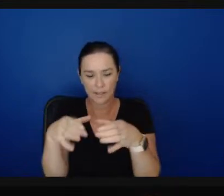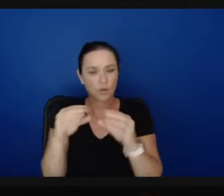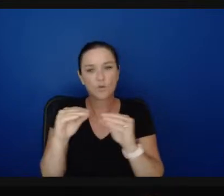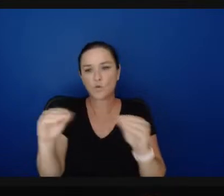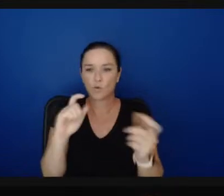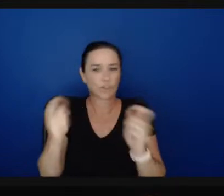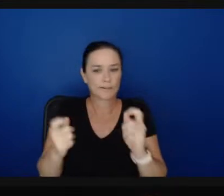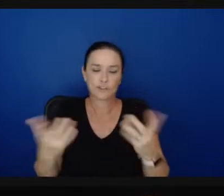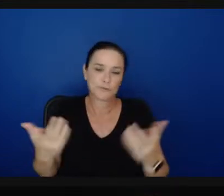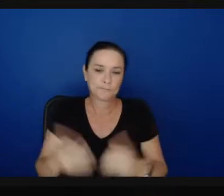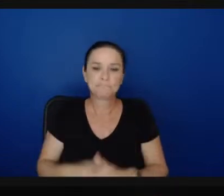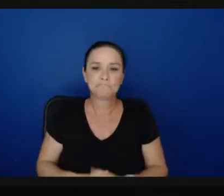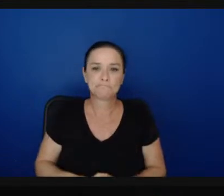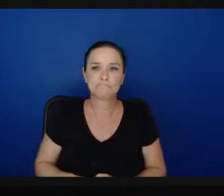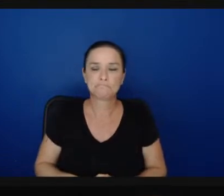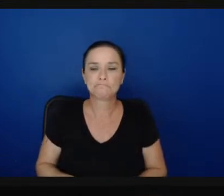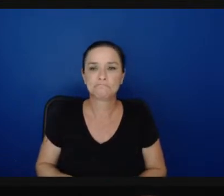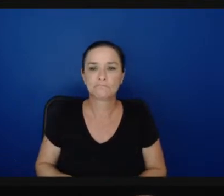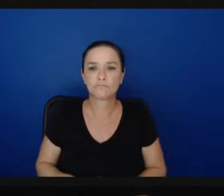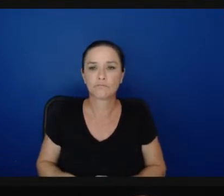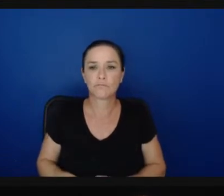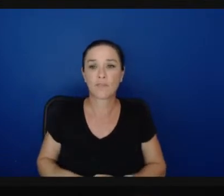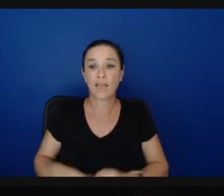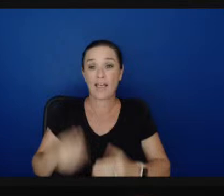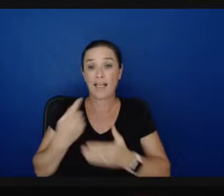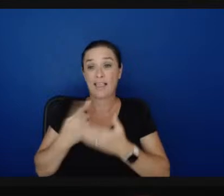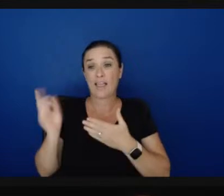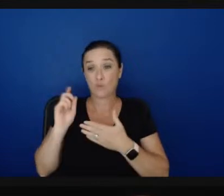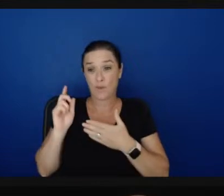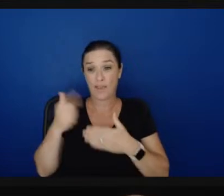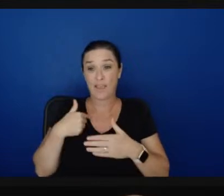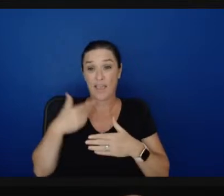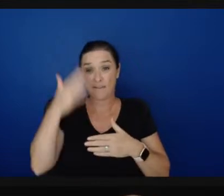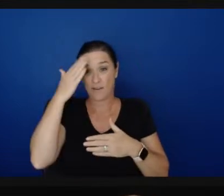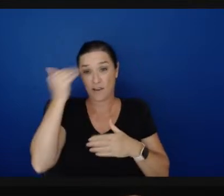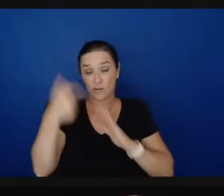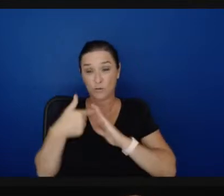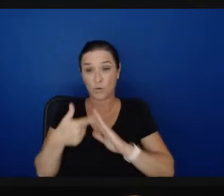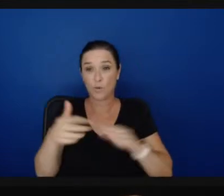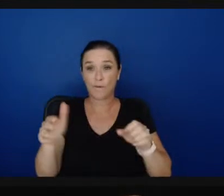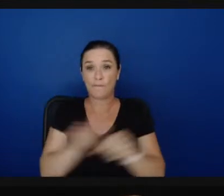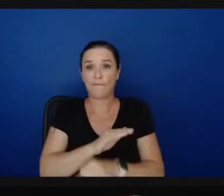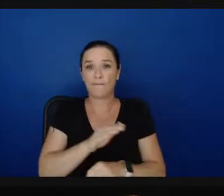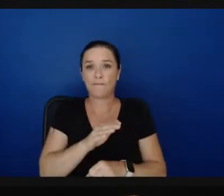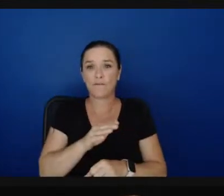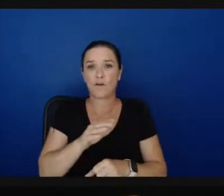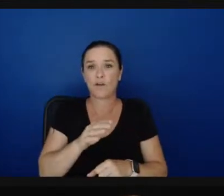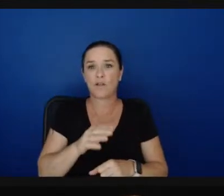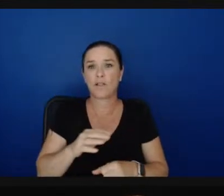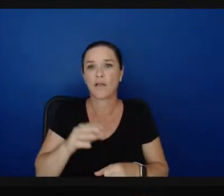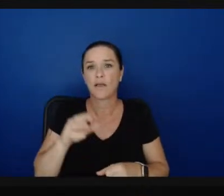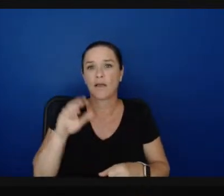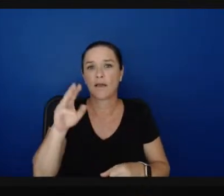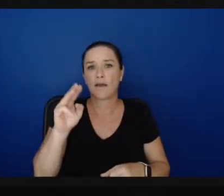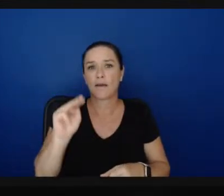So I actually forgot last week to show you the full MOUNTS system. MOUNTS is